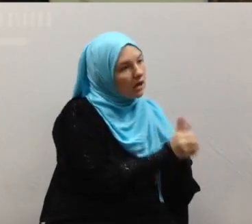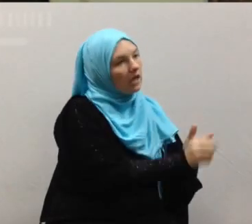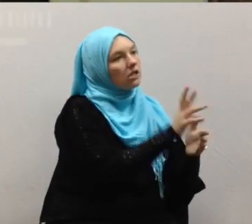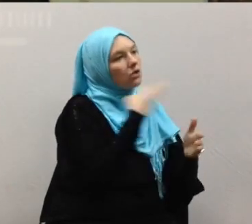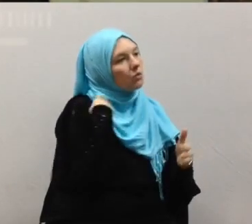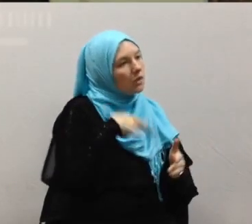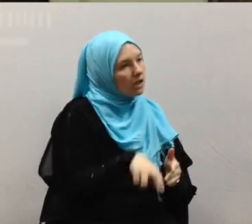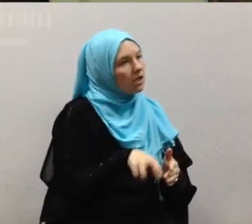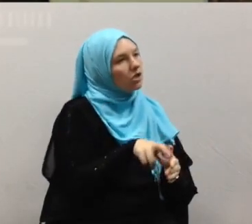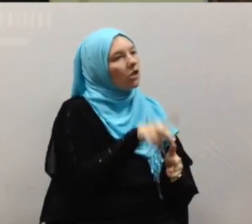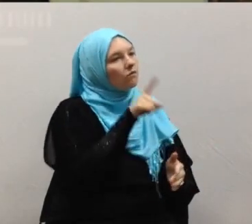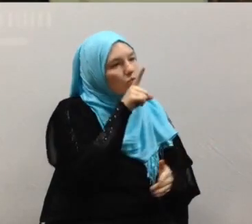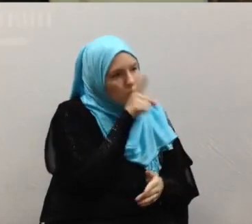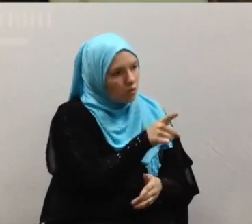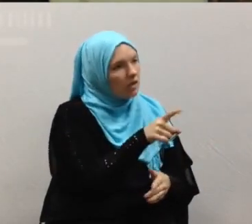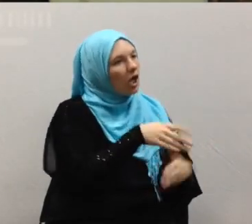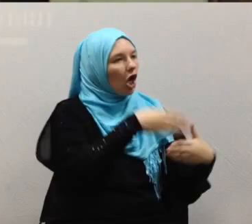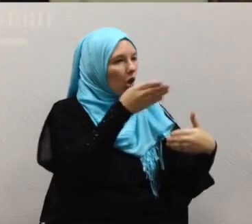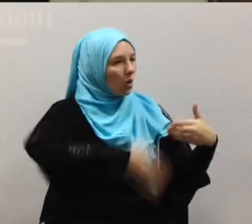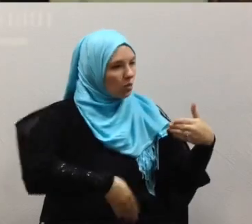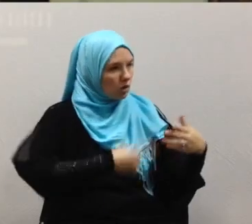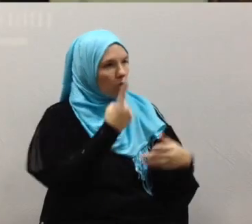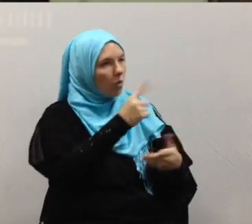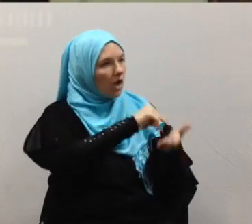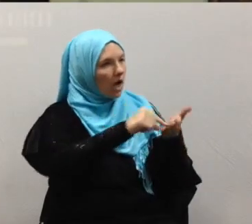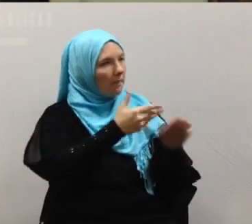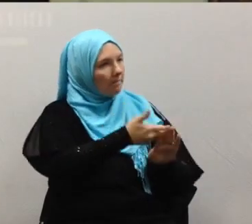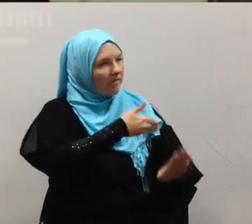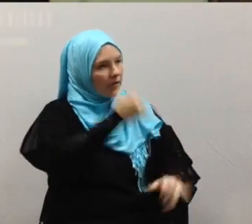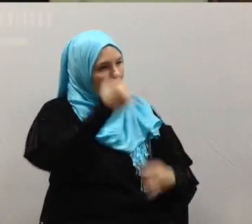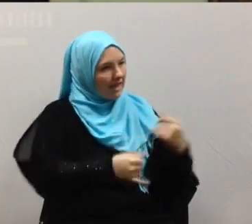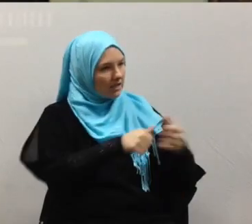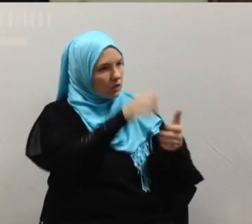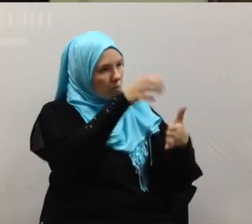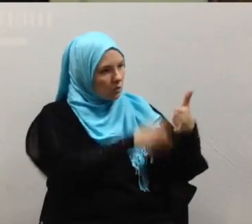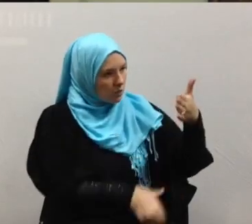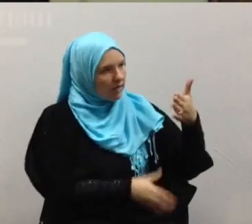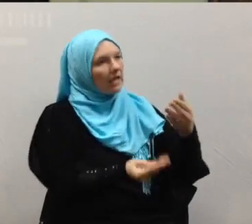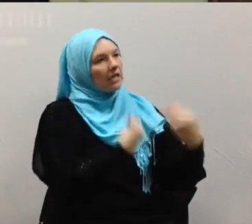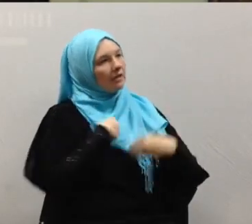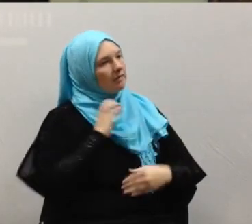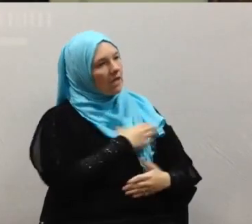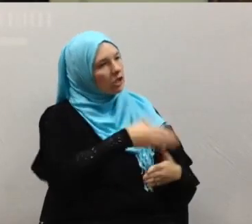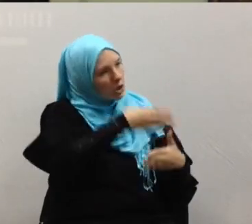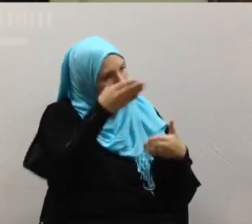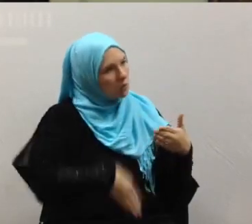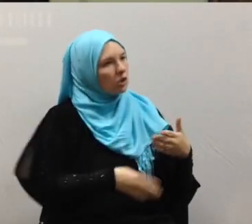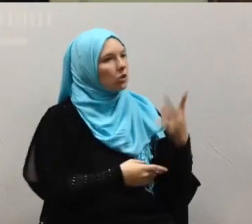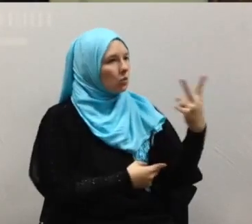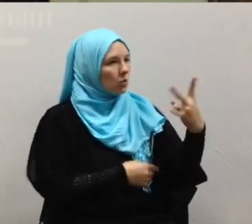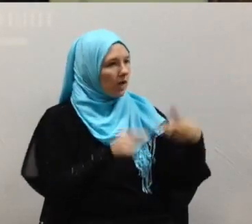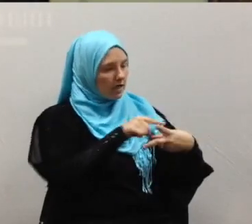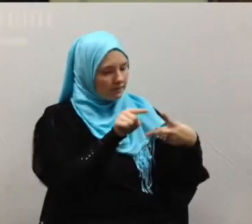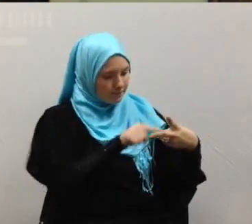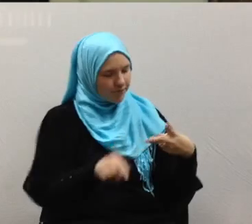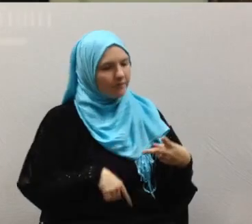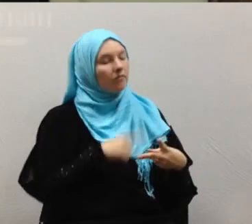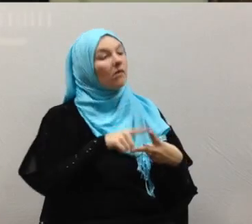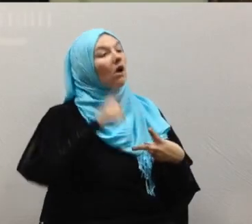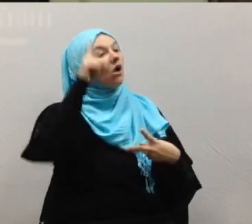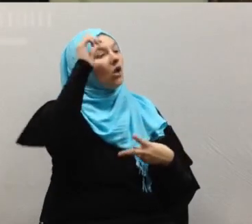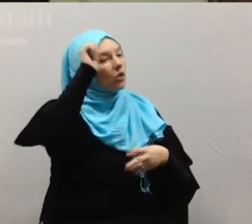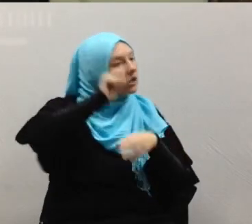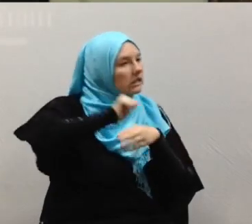before last in the surah that gives us the conclusion, these two ayahs. Allah sent the messenger with